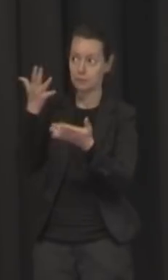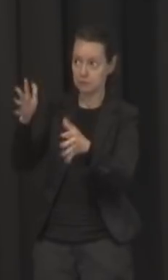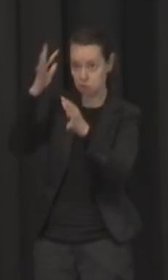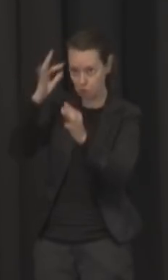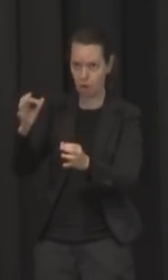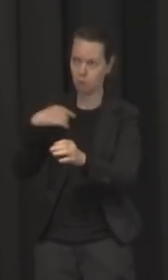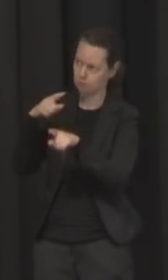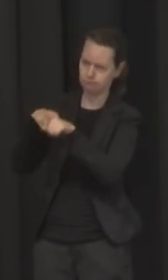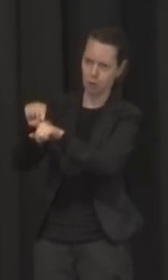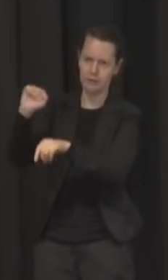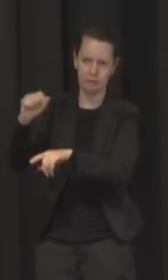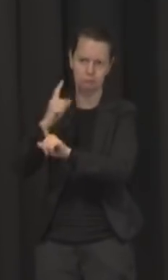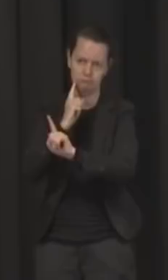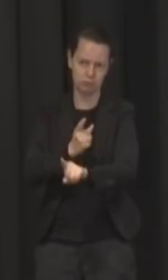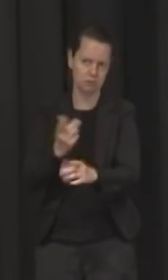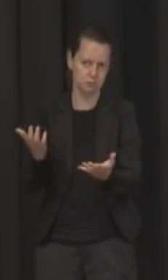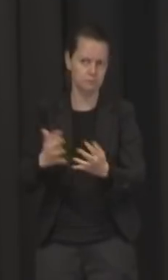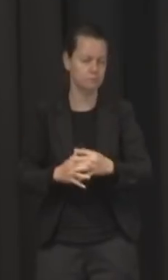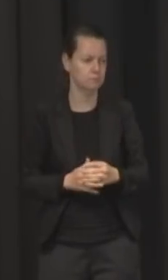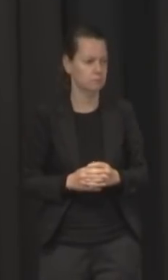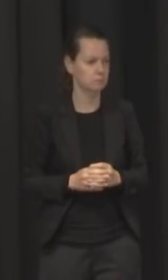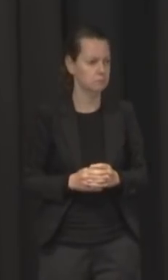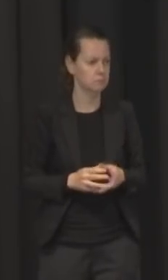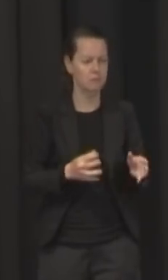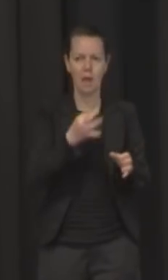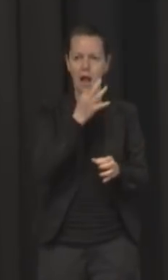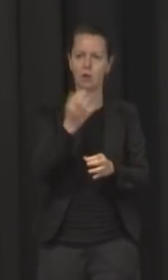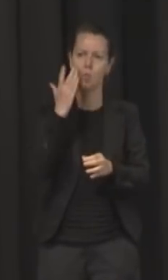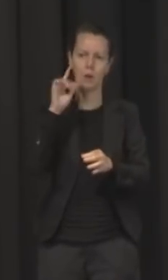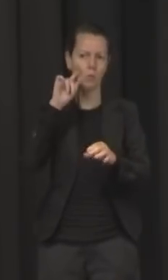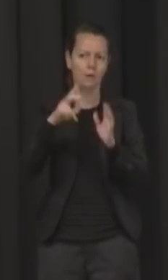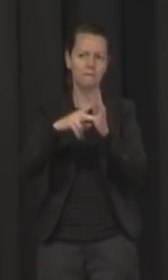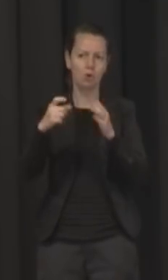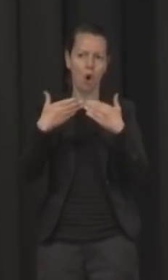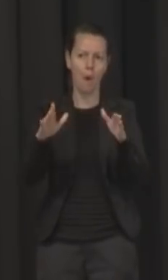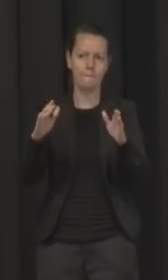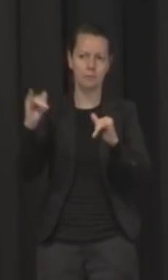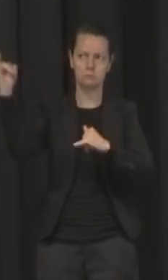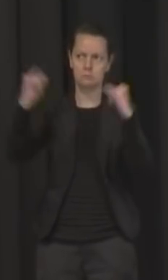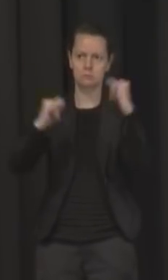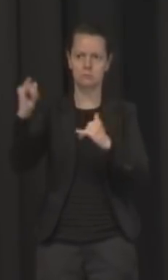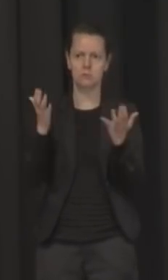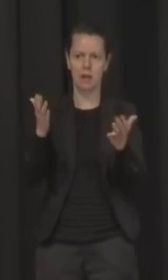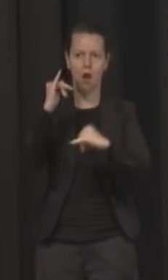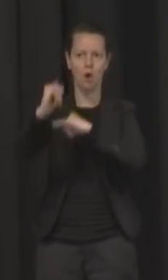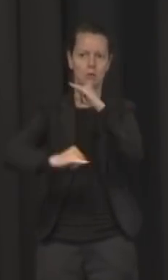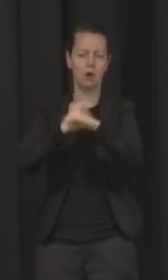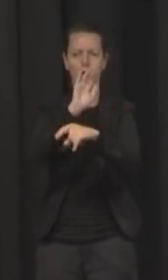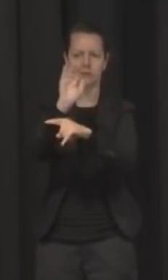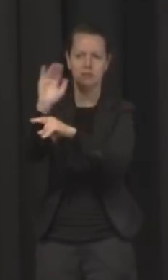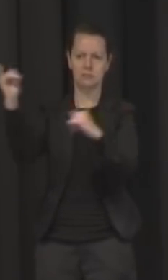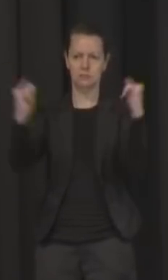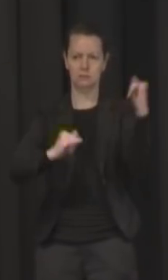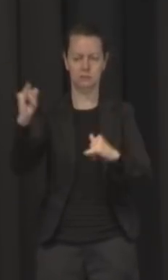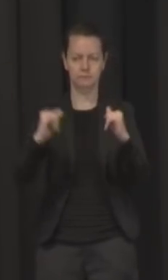Victoria will open international borders, much like New South Wales is on November 1? Well, Victoria won't open international borders. It's the Commonwealth who will open international